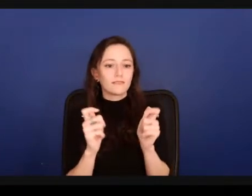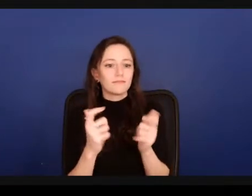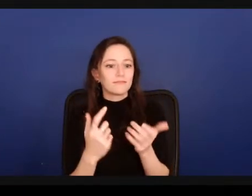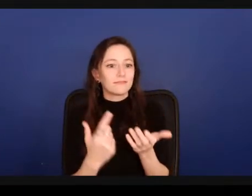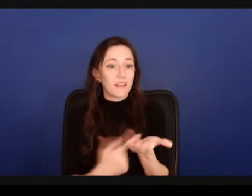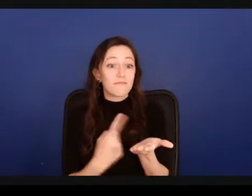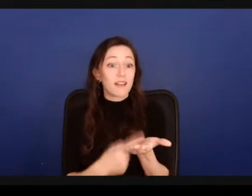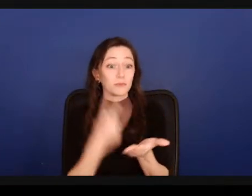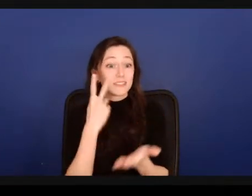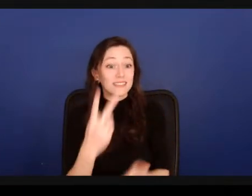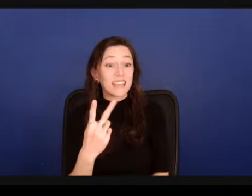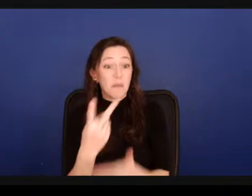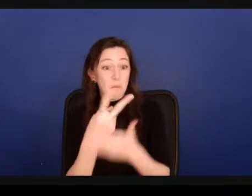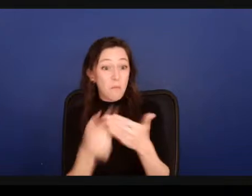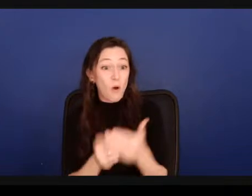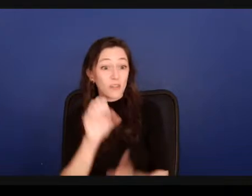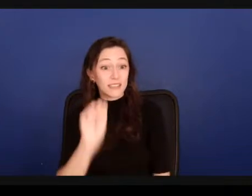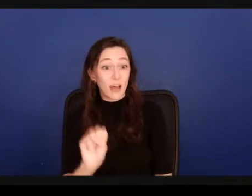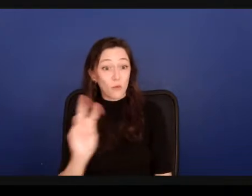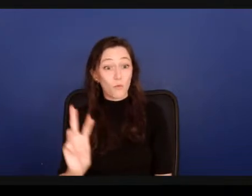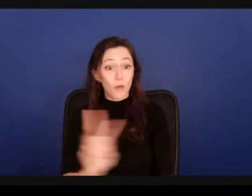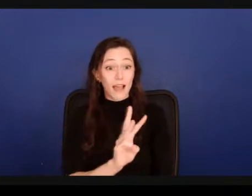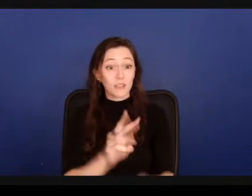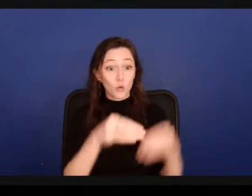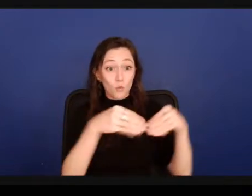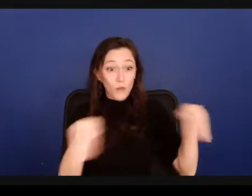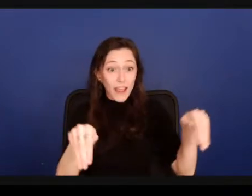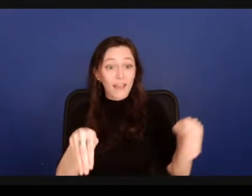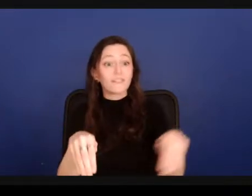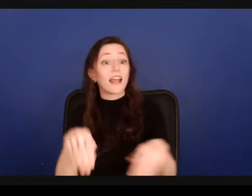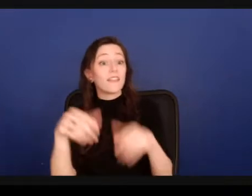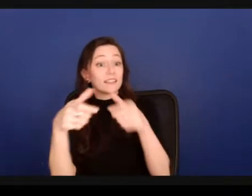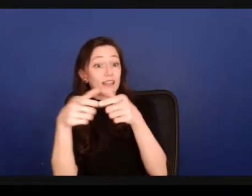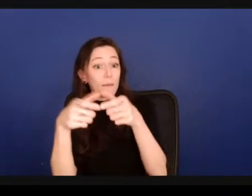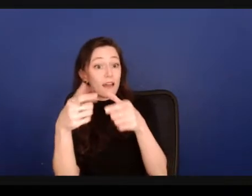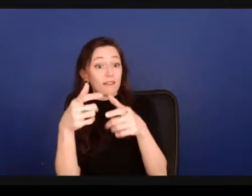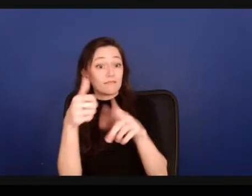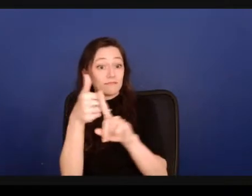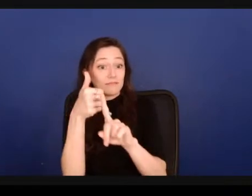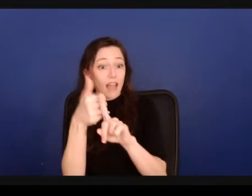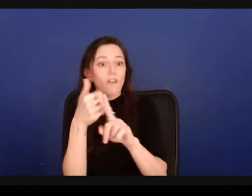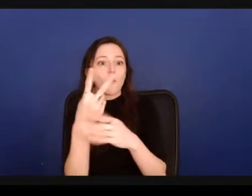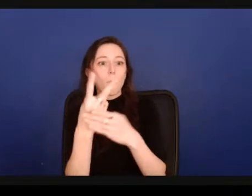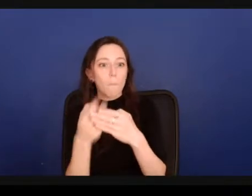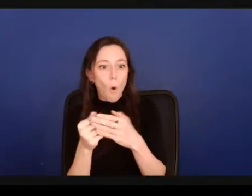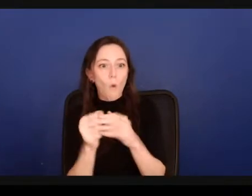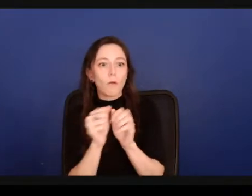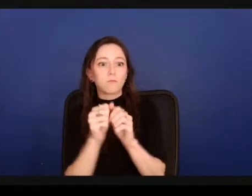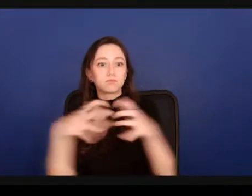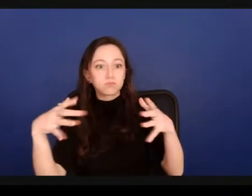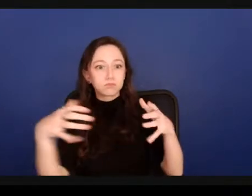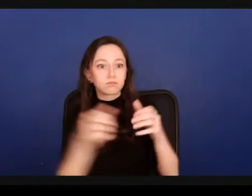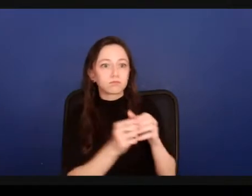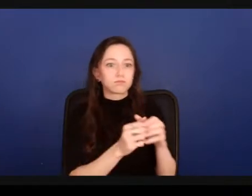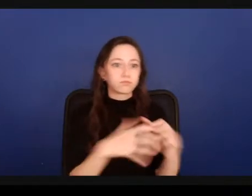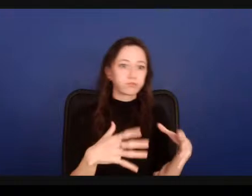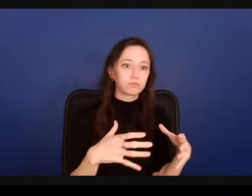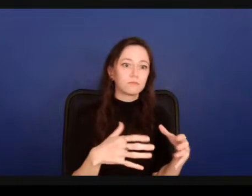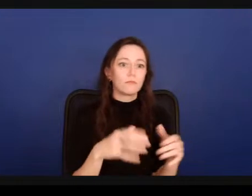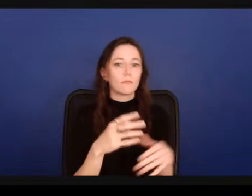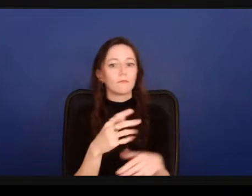rate. Right now we see them both inflating at a slow rate with not as many earthquakes. So it seems like there is something more passive happening